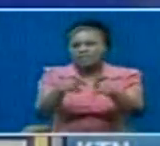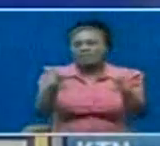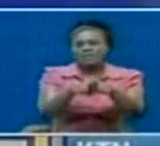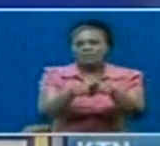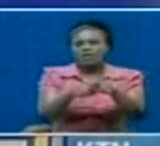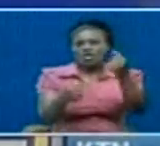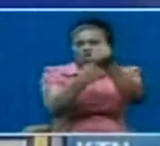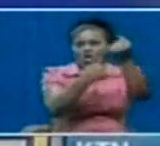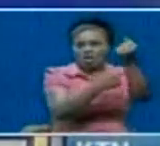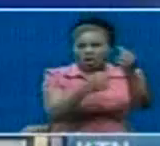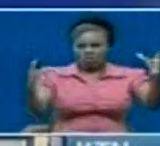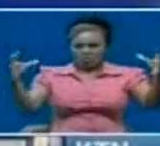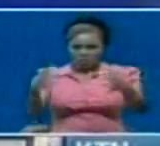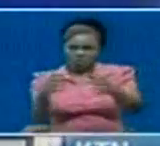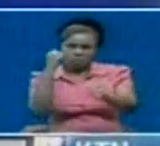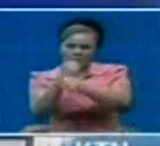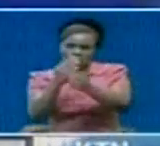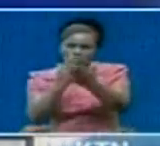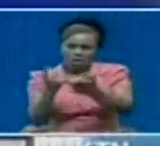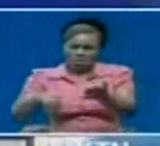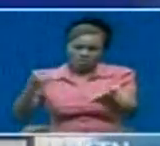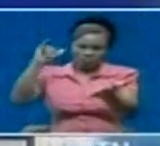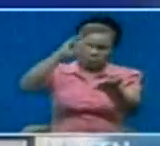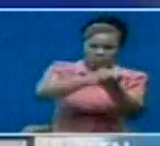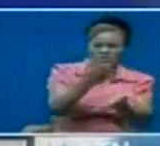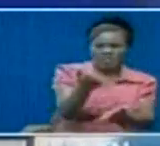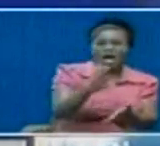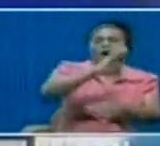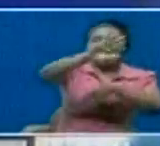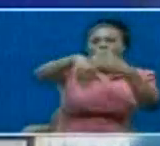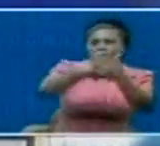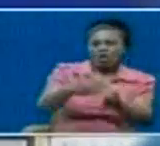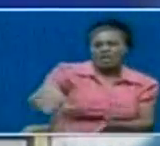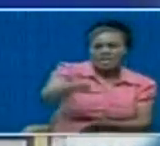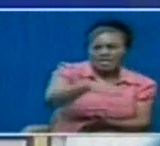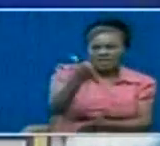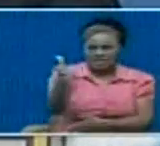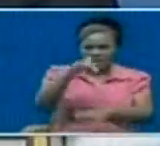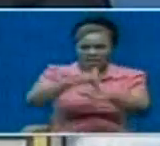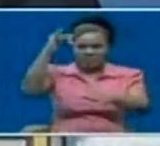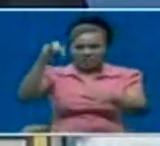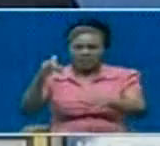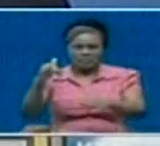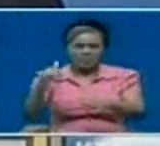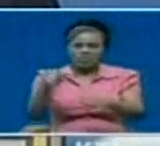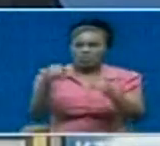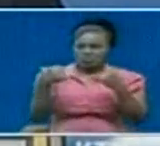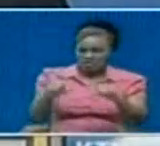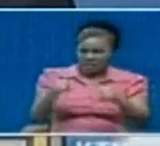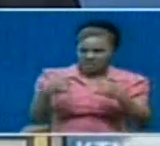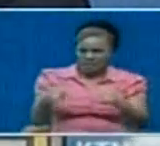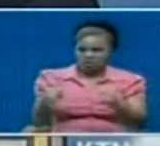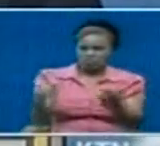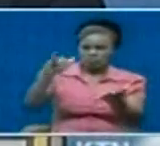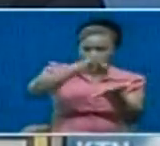like the donor communities to ensure that we reach to all the areas affected by drought. Okay, so fine. You're trying to reach all the